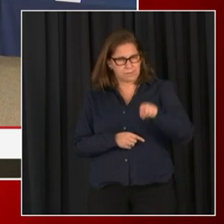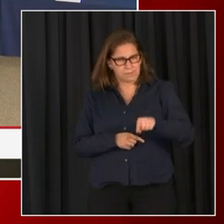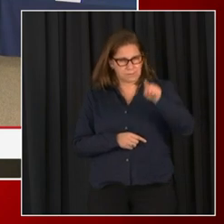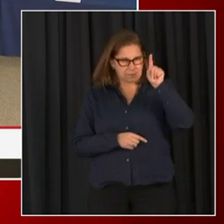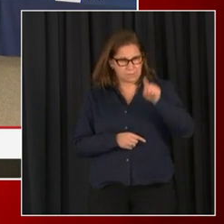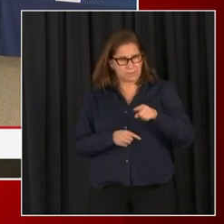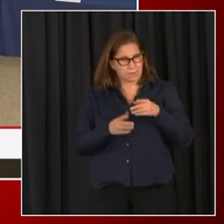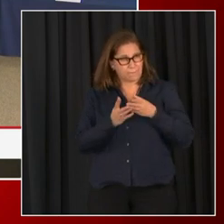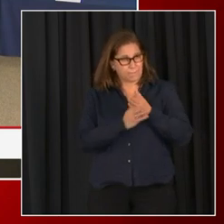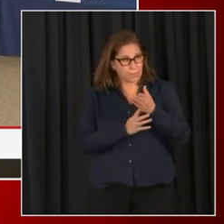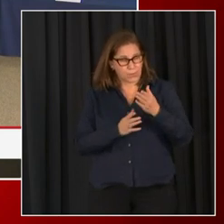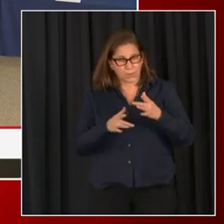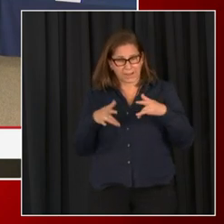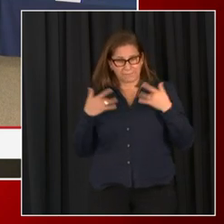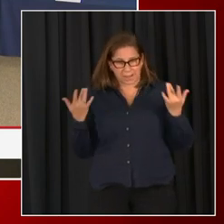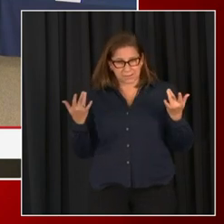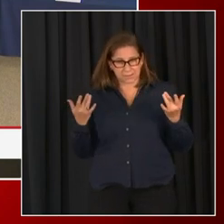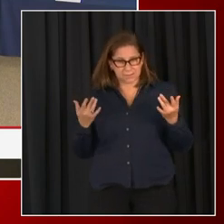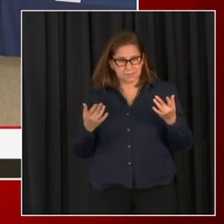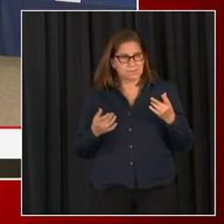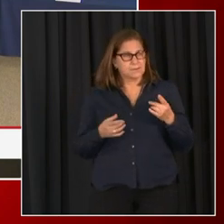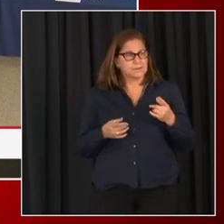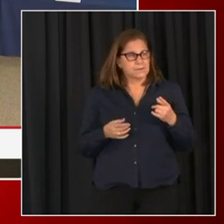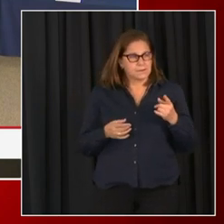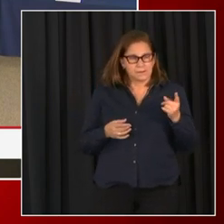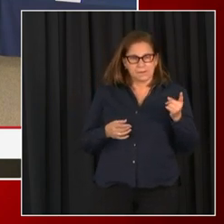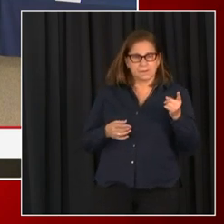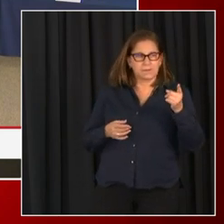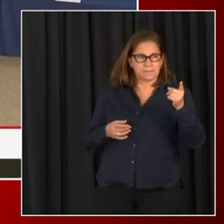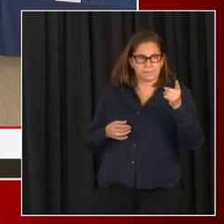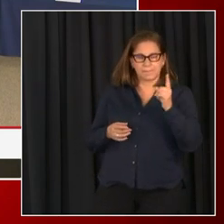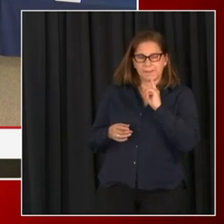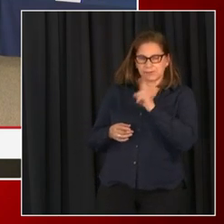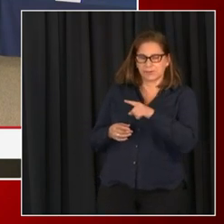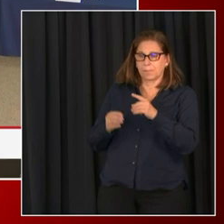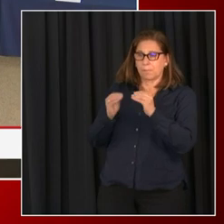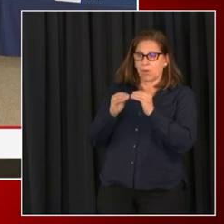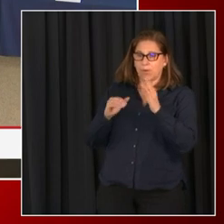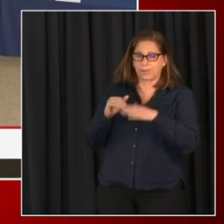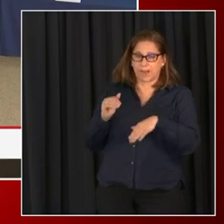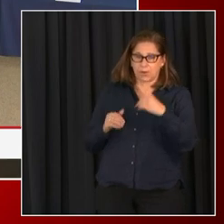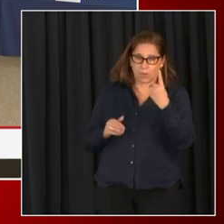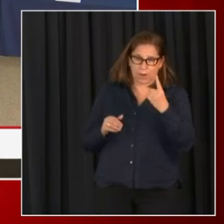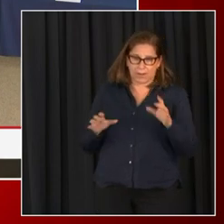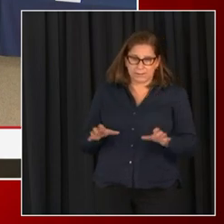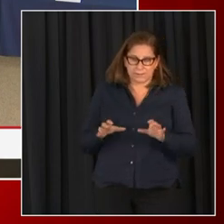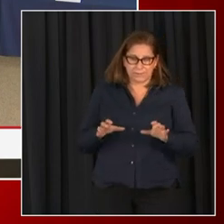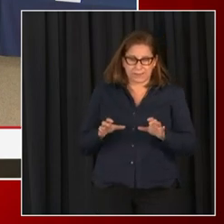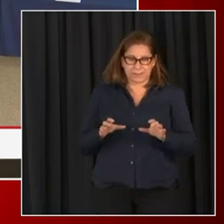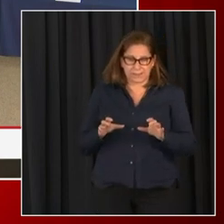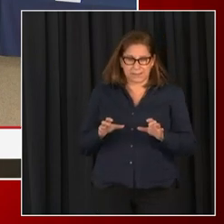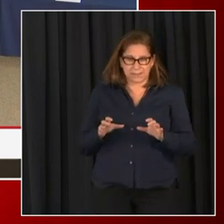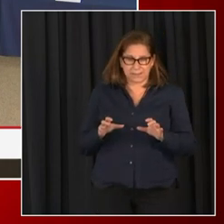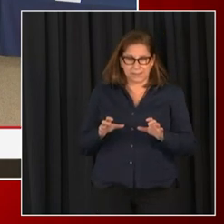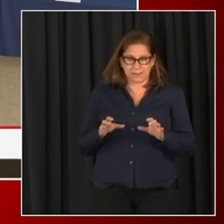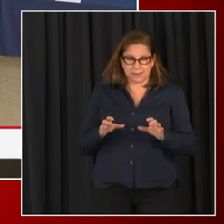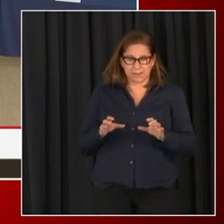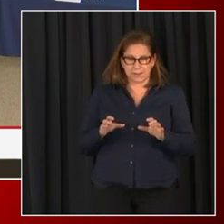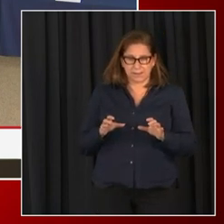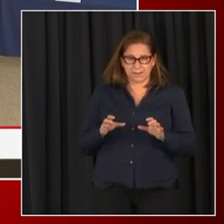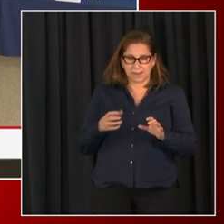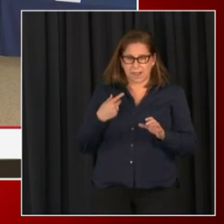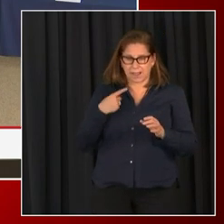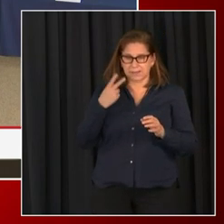participated in more than one type of activity. So I do have visibility into